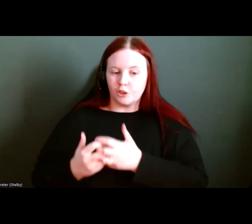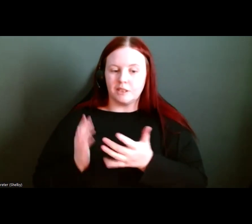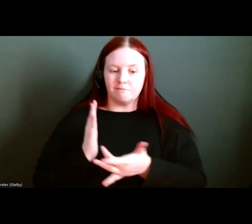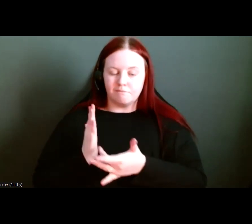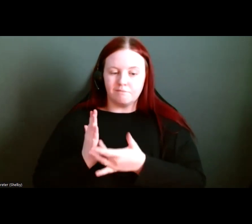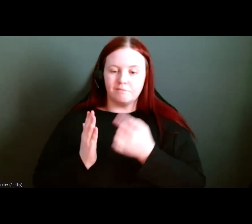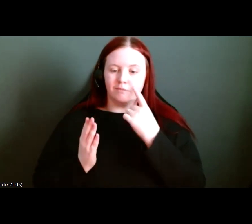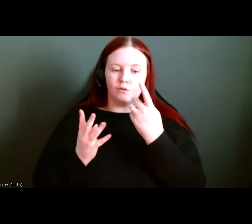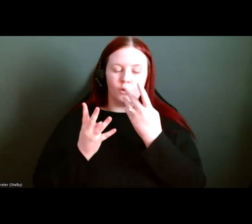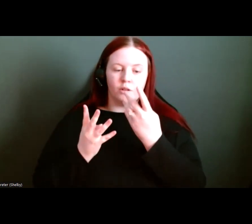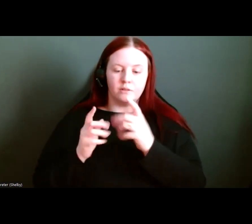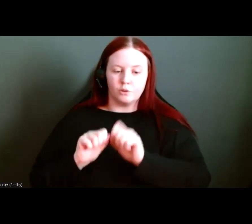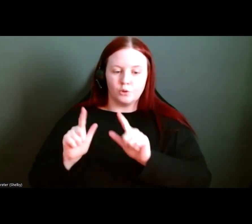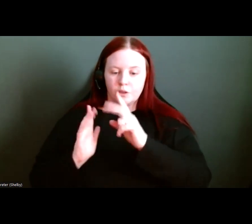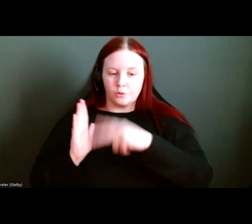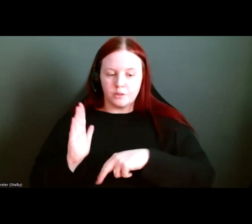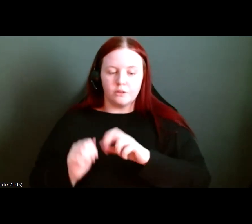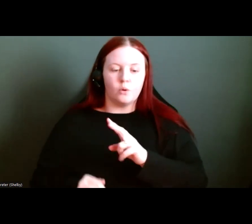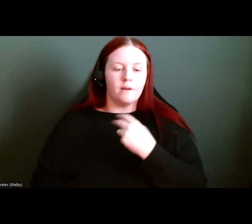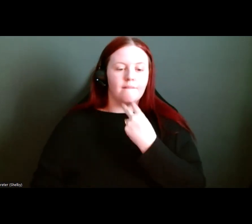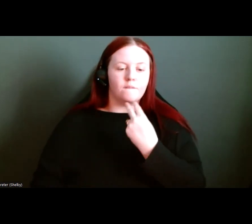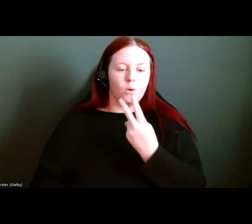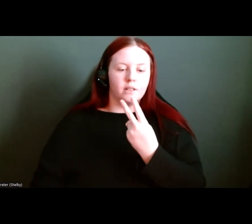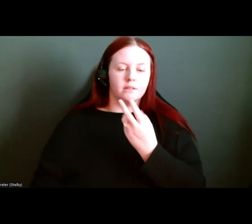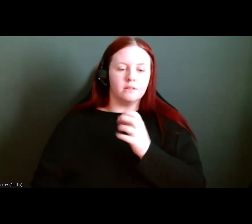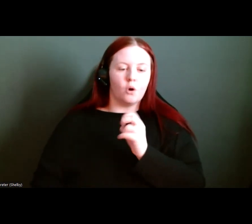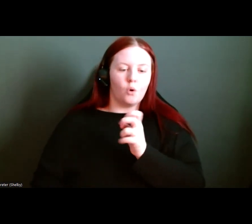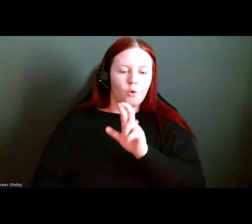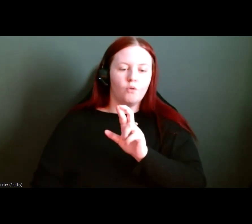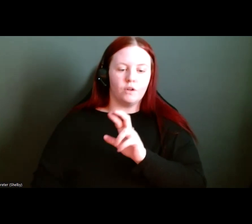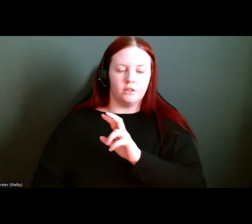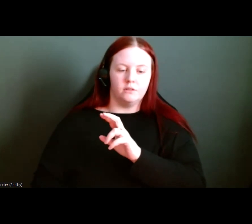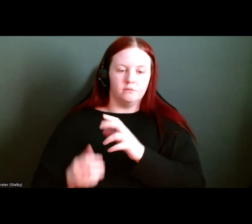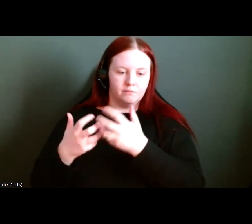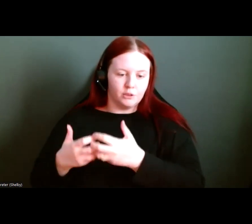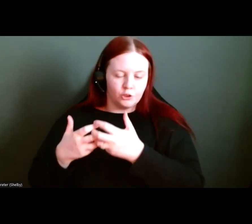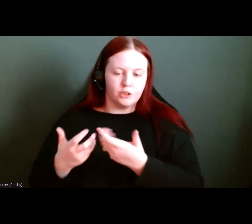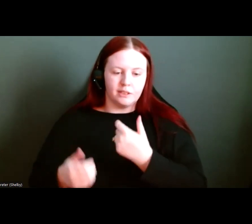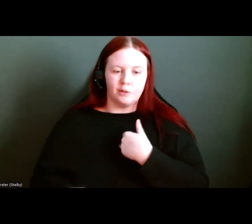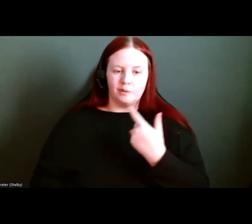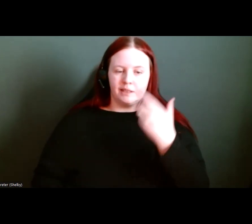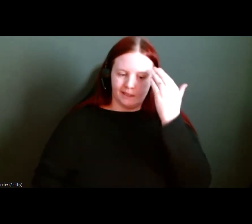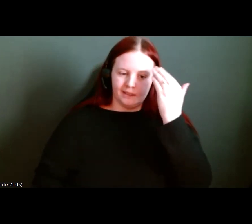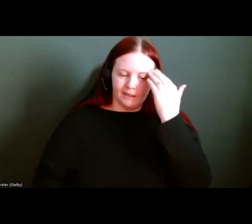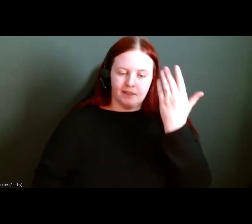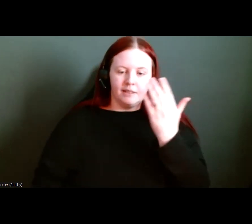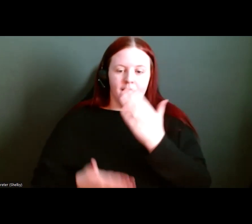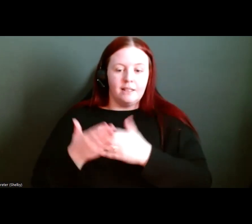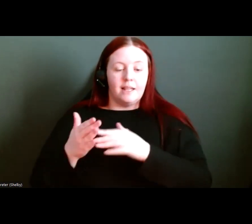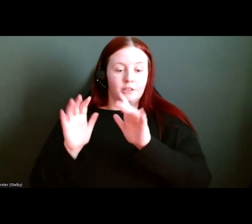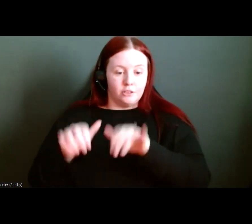support, we've been made aware that commentary and activity in the chat can be distracting and actually take away from our